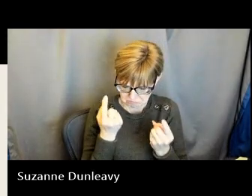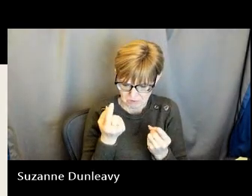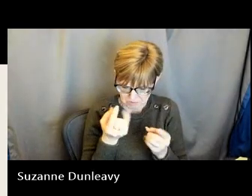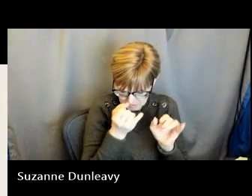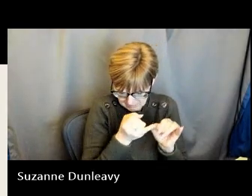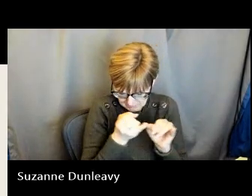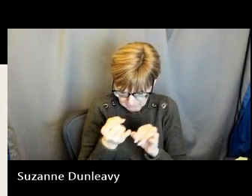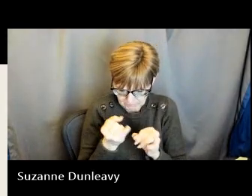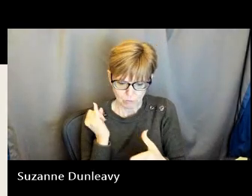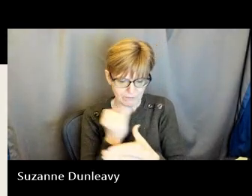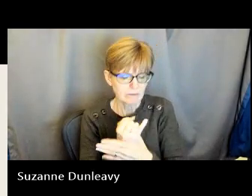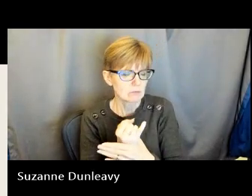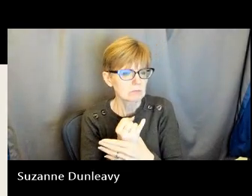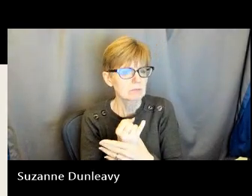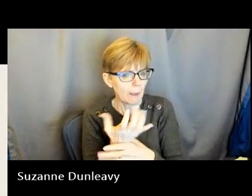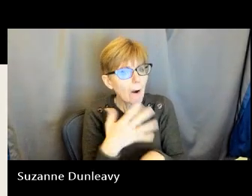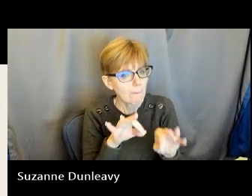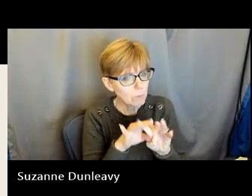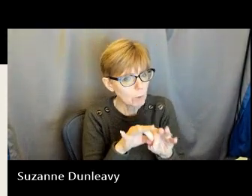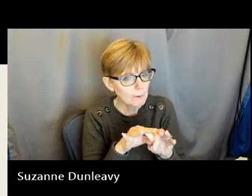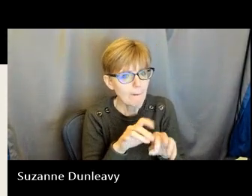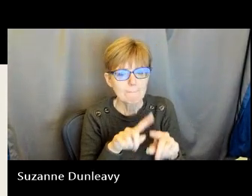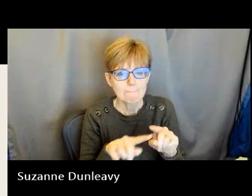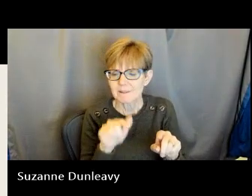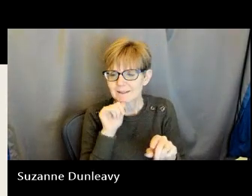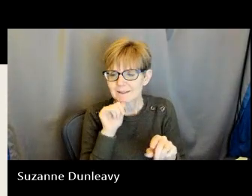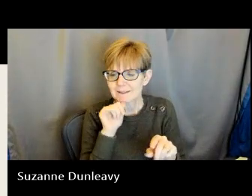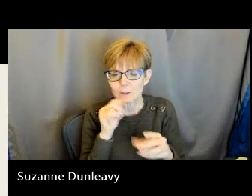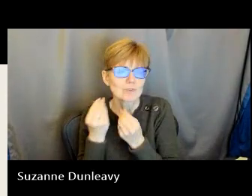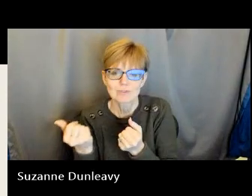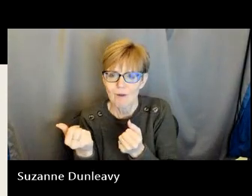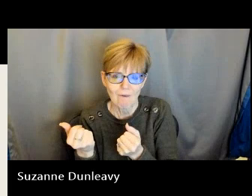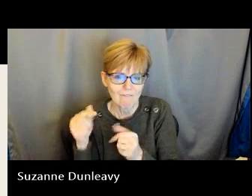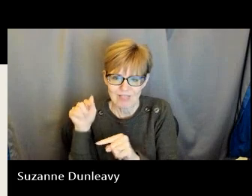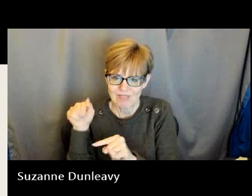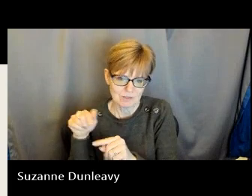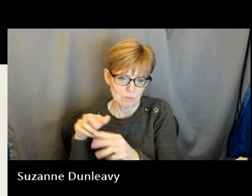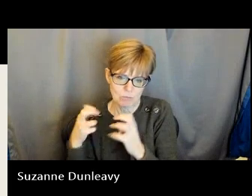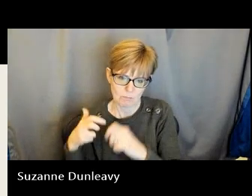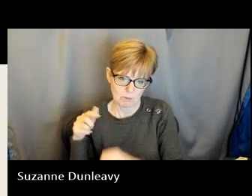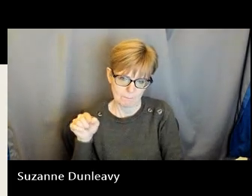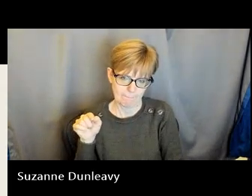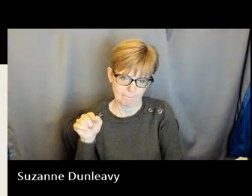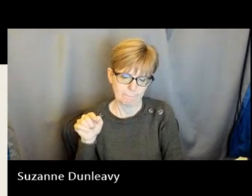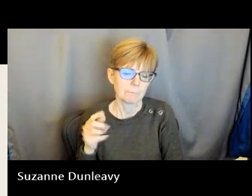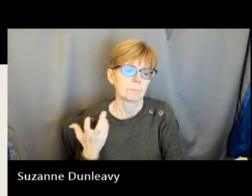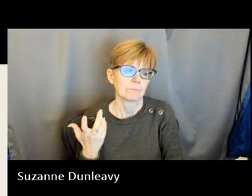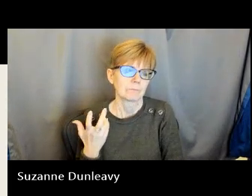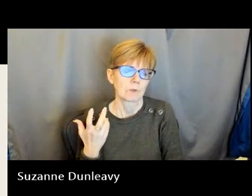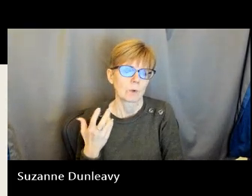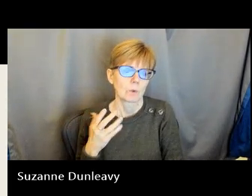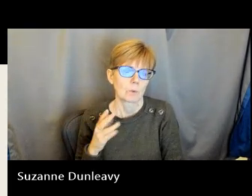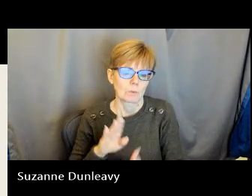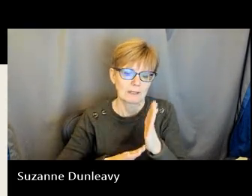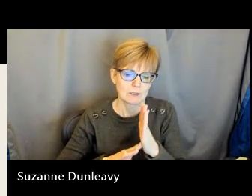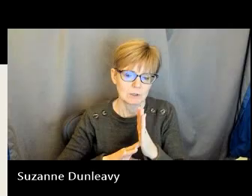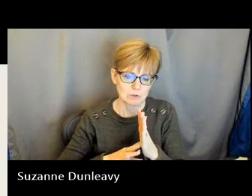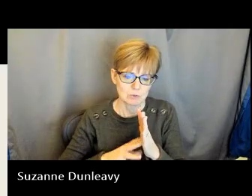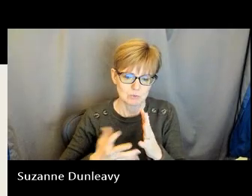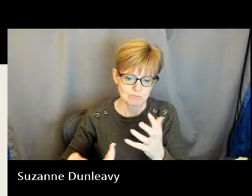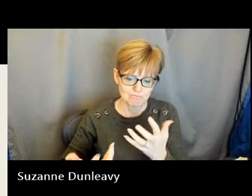individual interventions. They're important, but it's not going to solve this problem. We have to build equity into